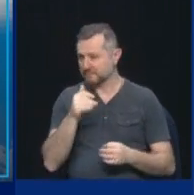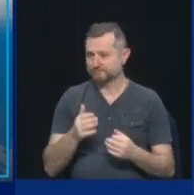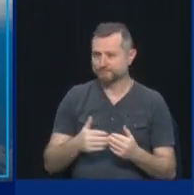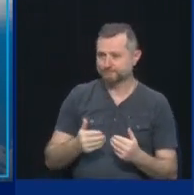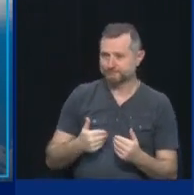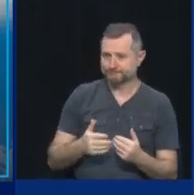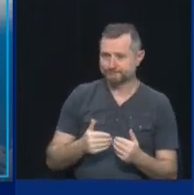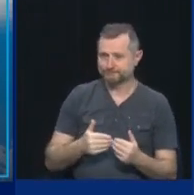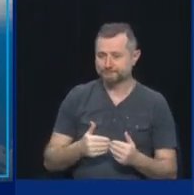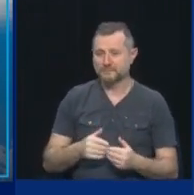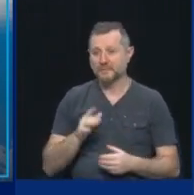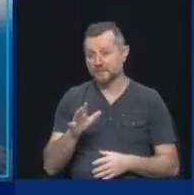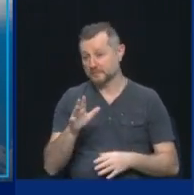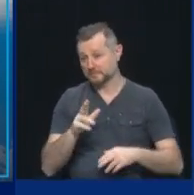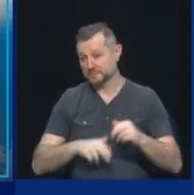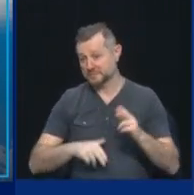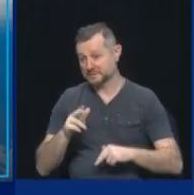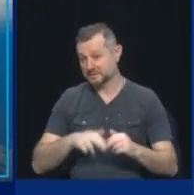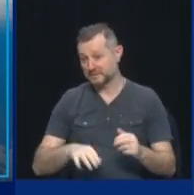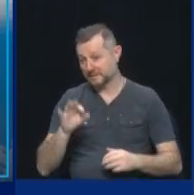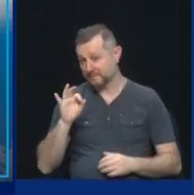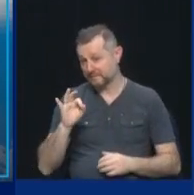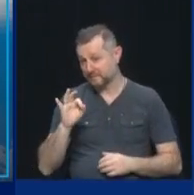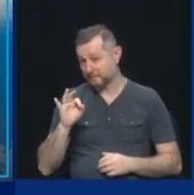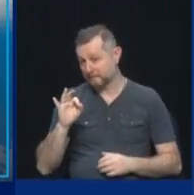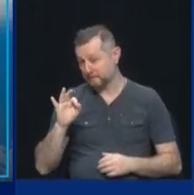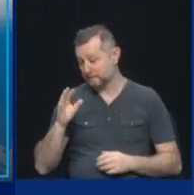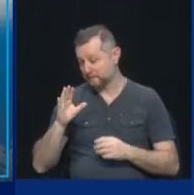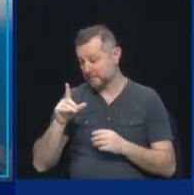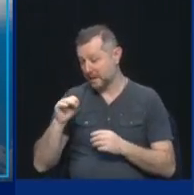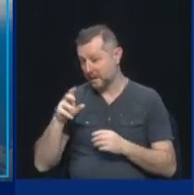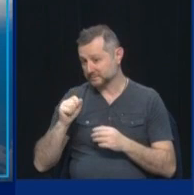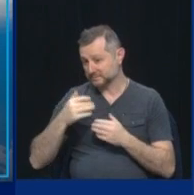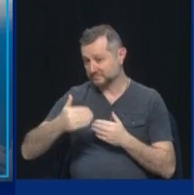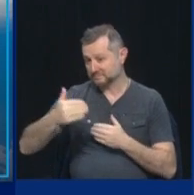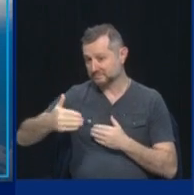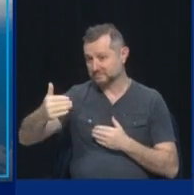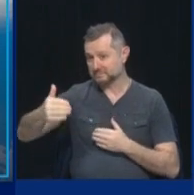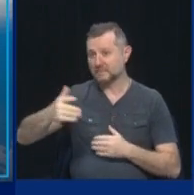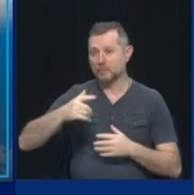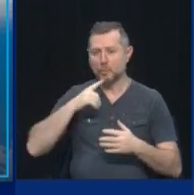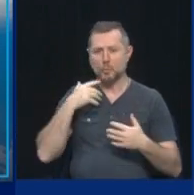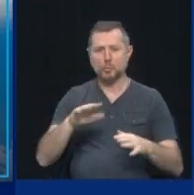Building nine blocks under the Grand Central,